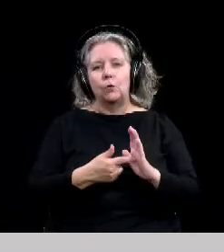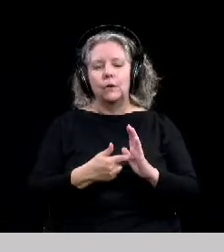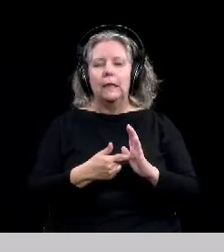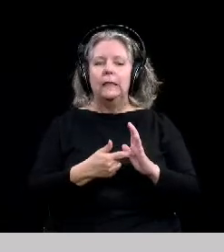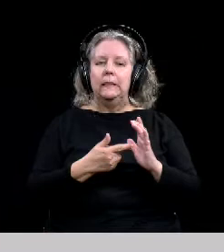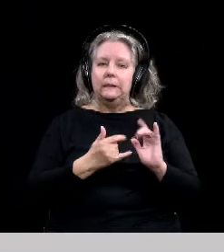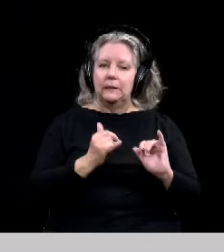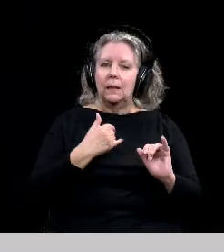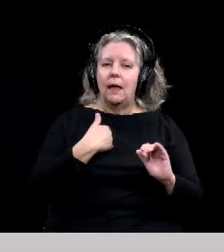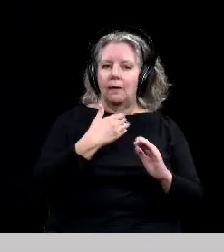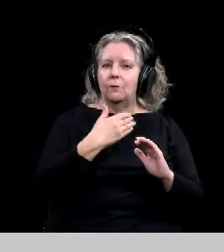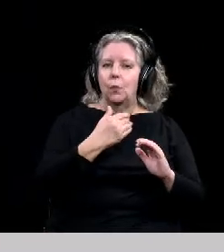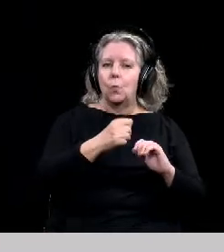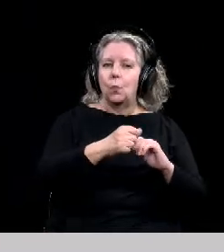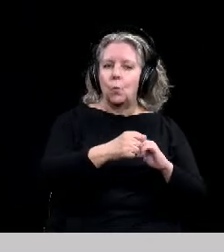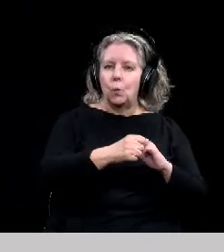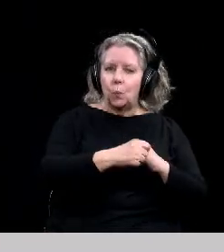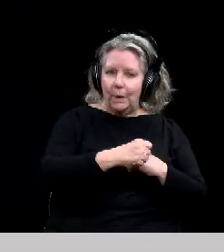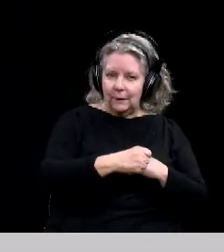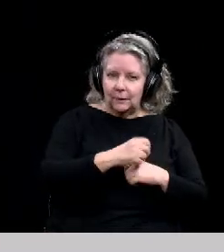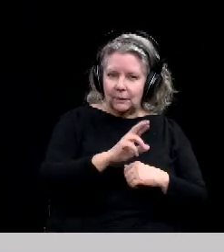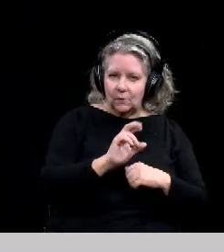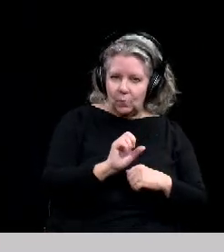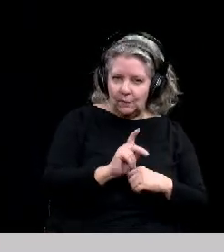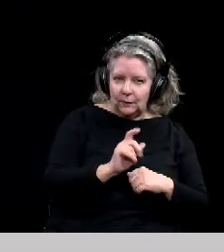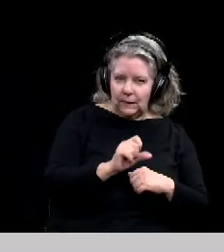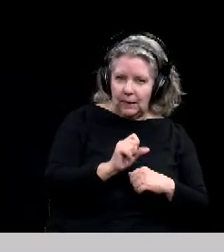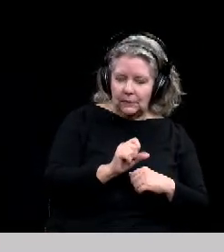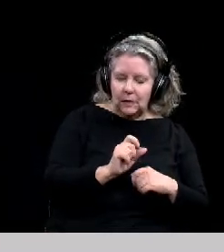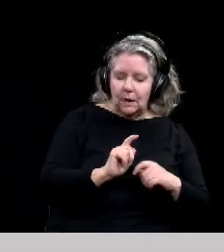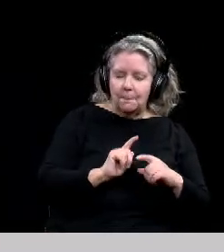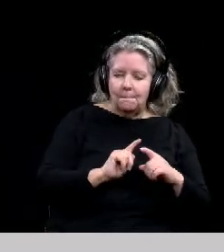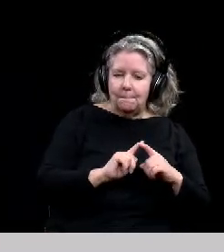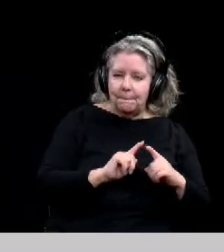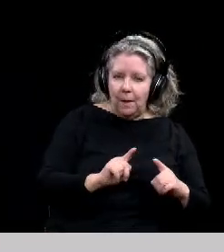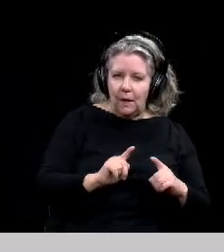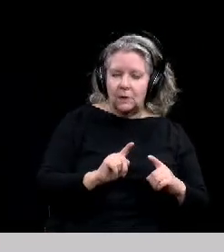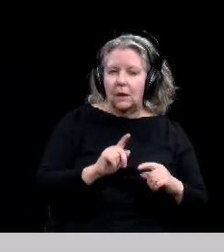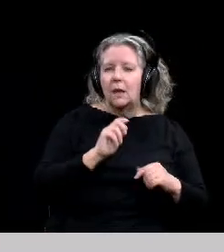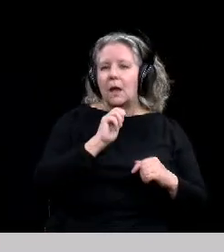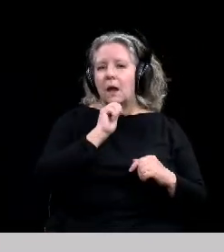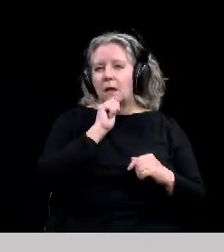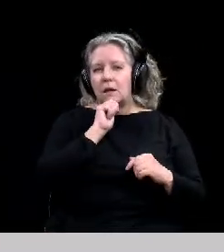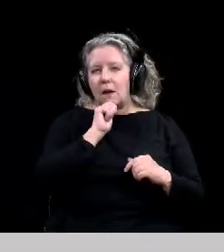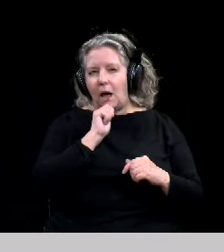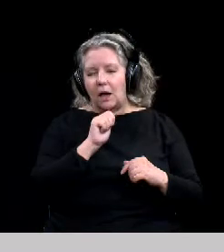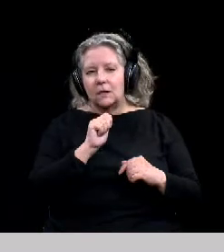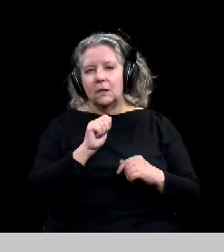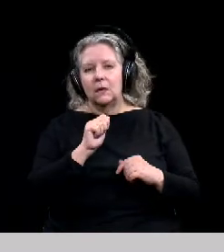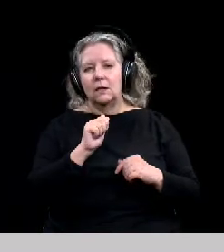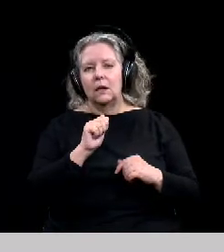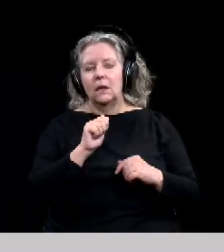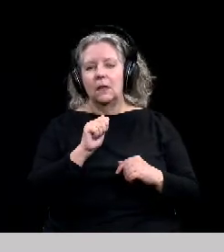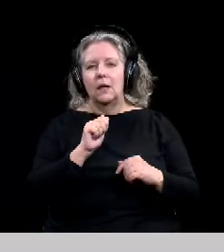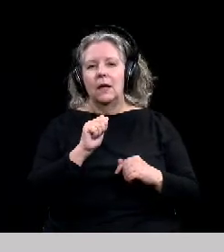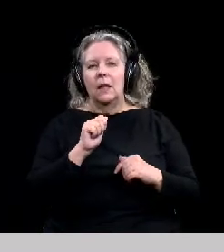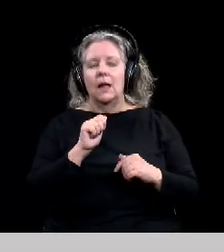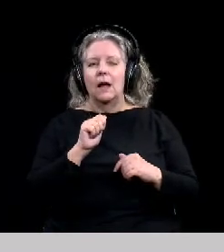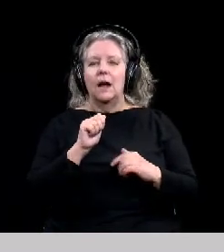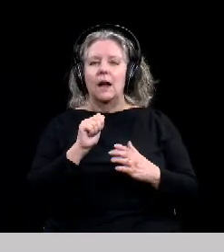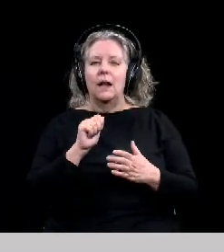we're not nearly at the risk of exponential spread at any given day that we were